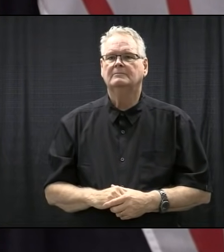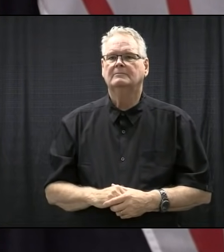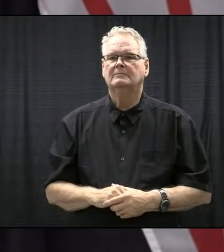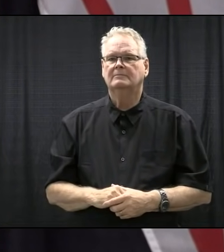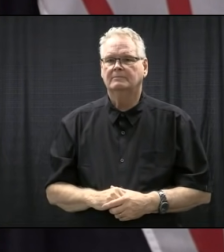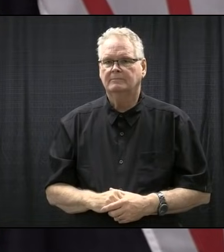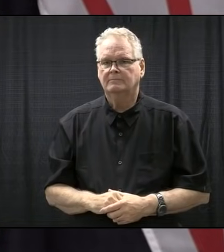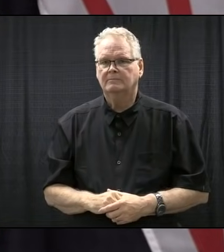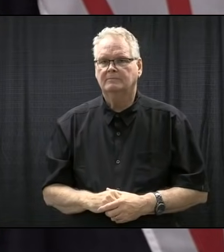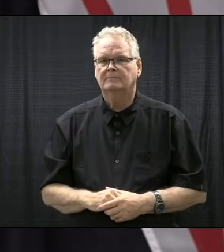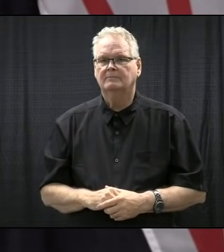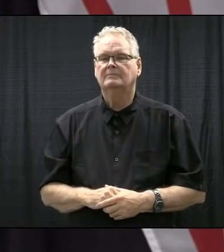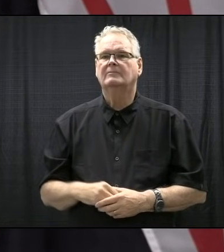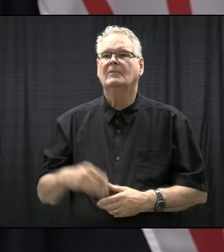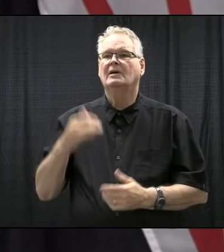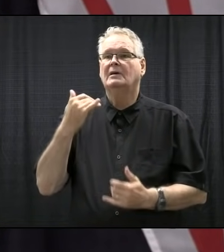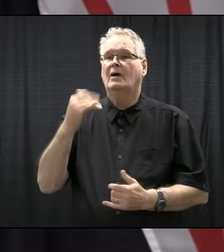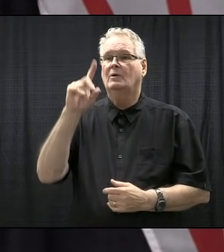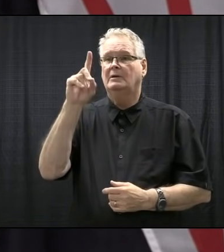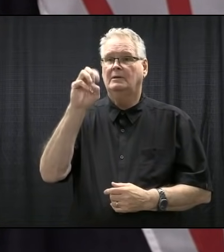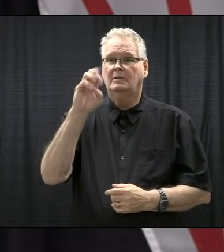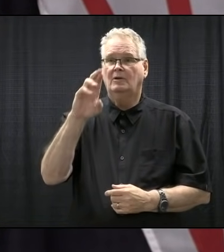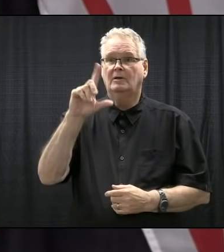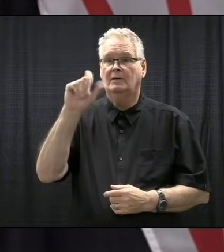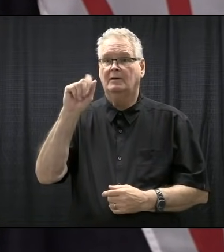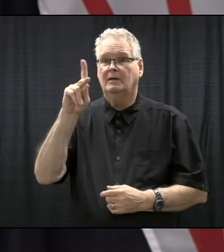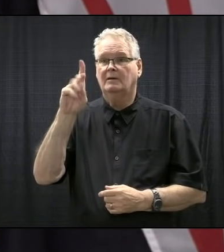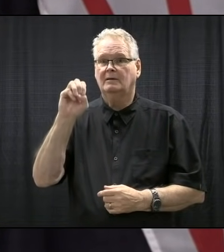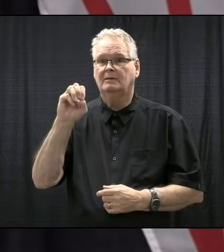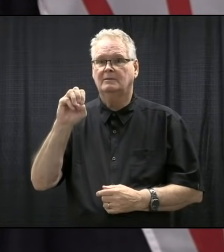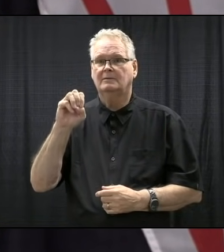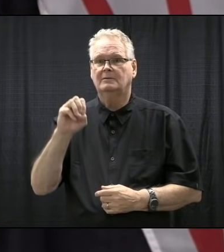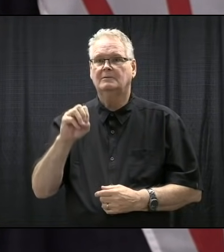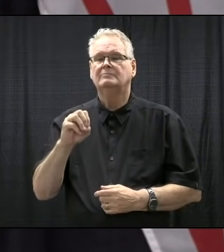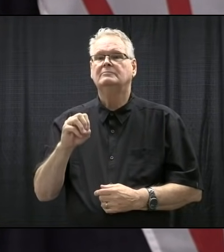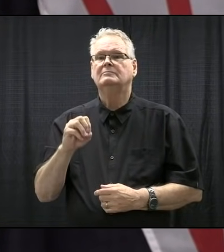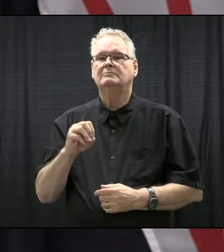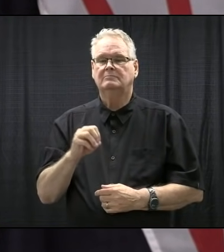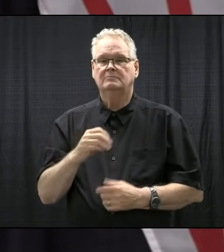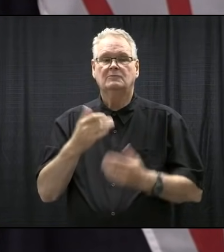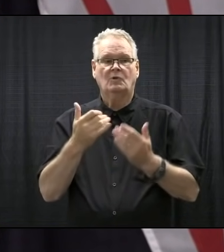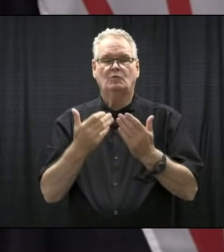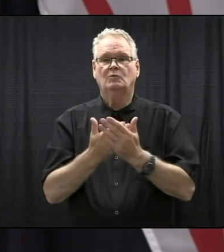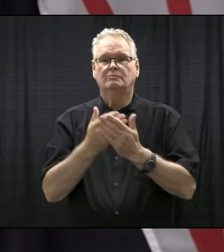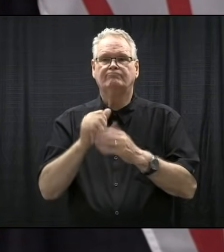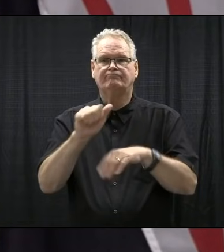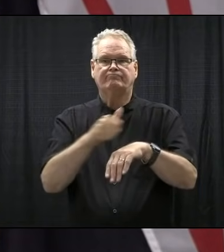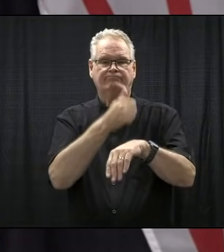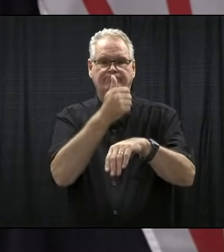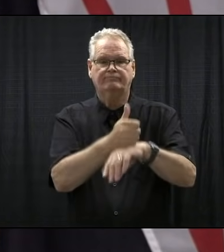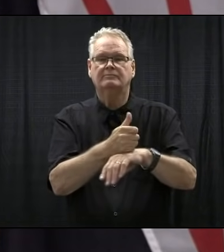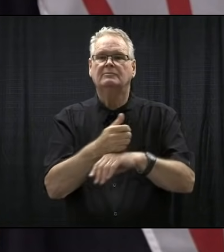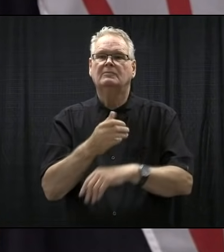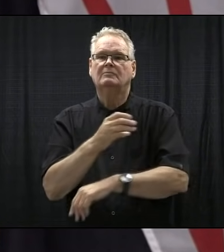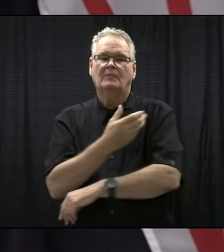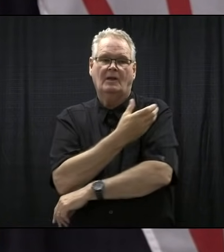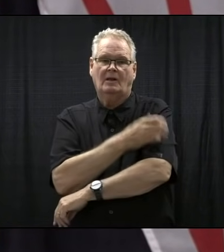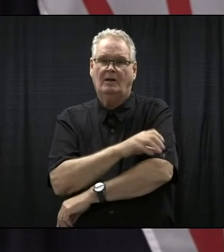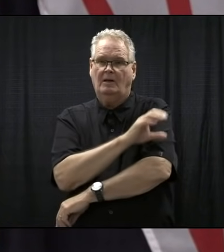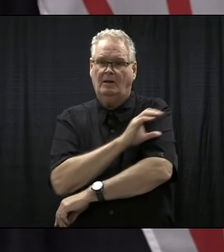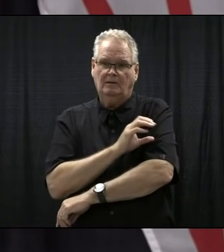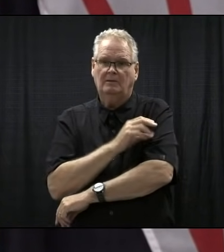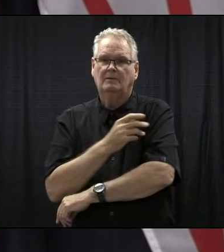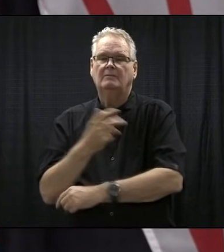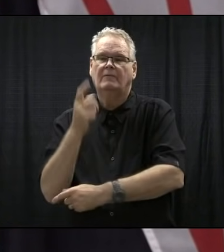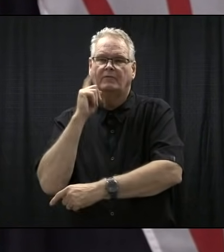course, still have listed on their website a whole variety of walk-in and pop-up clinics to come. So keep your eye out for that if